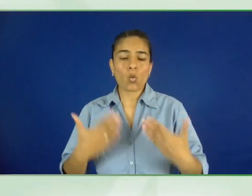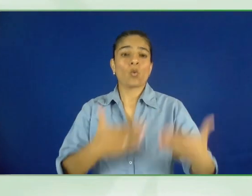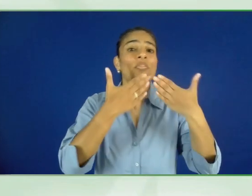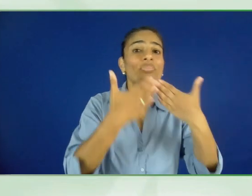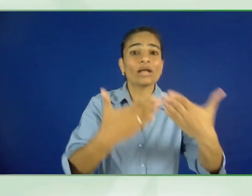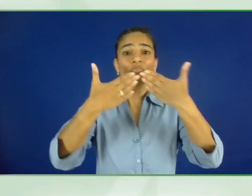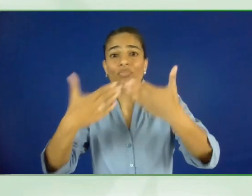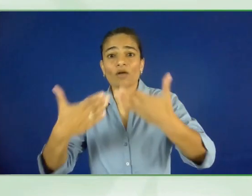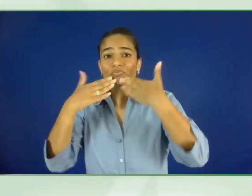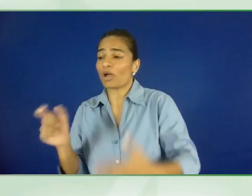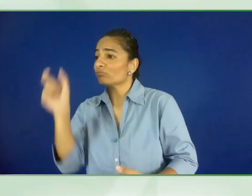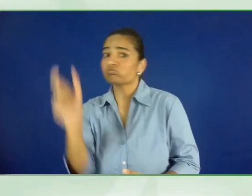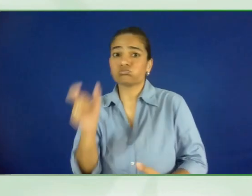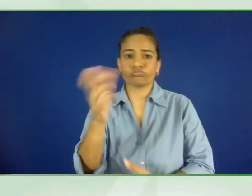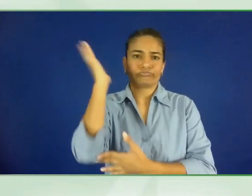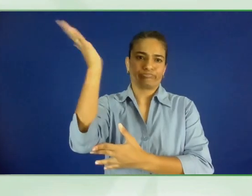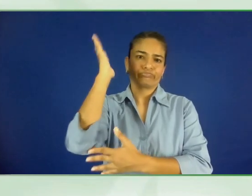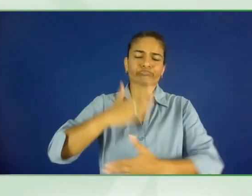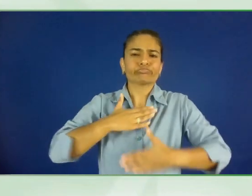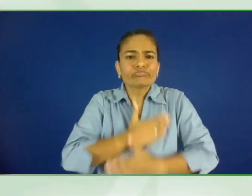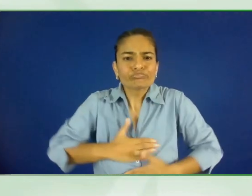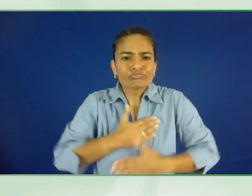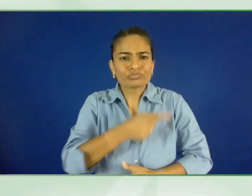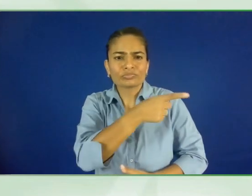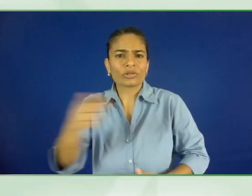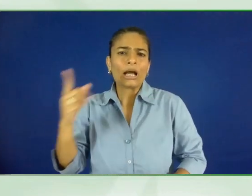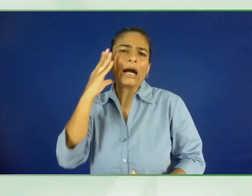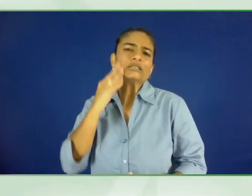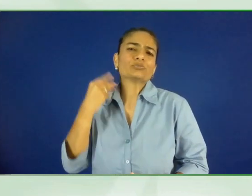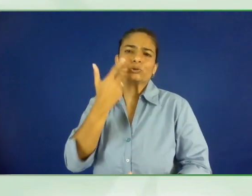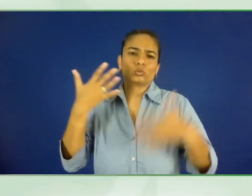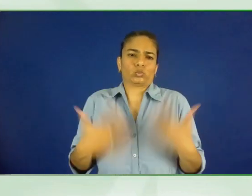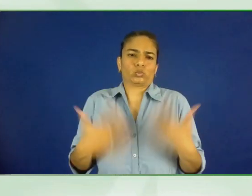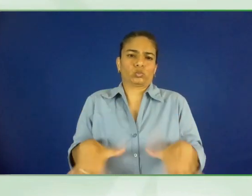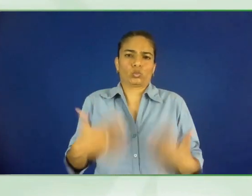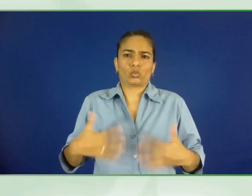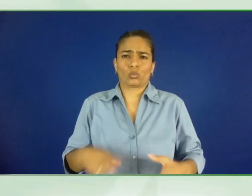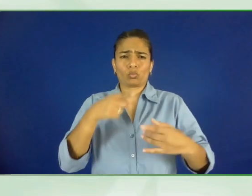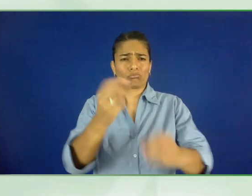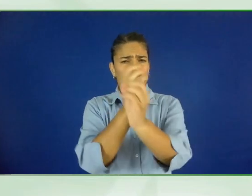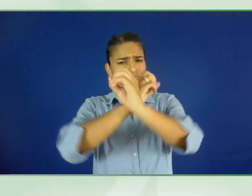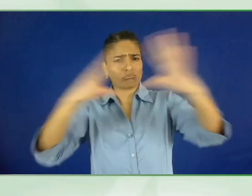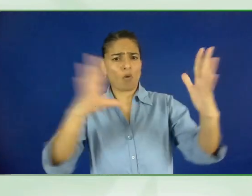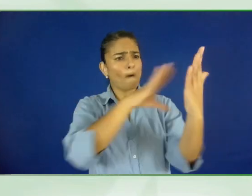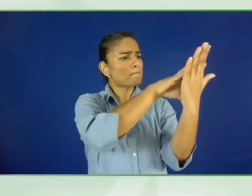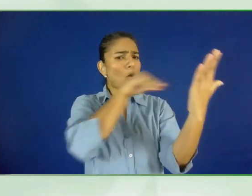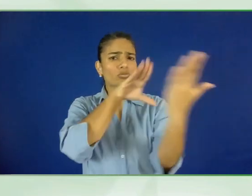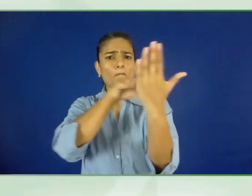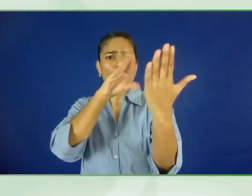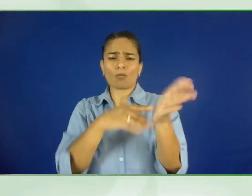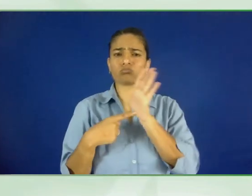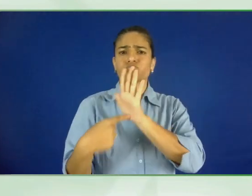hear such experience because you're a really excellent role model for the others. And Fionnathan in one moment said